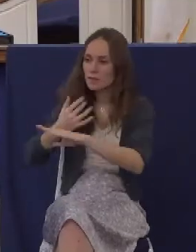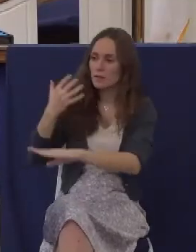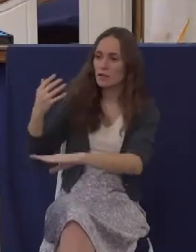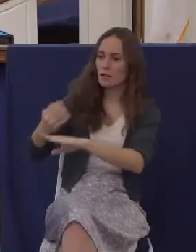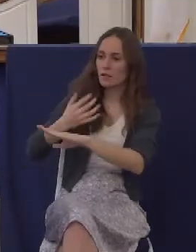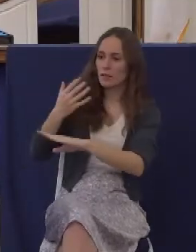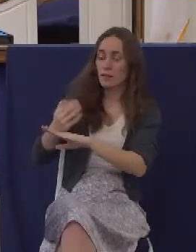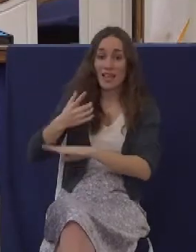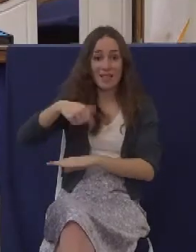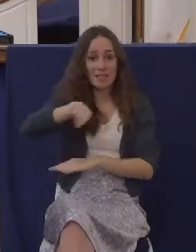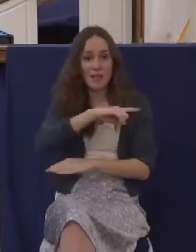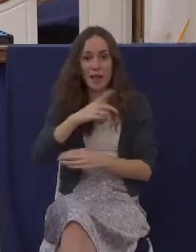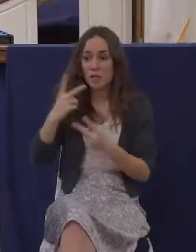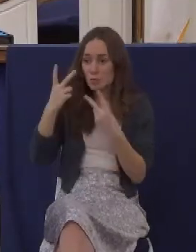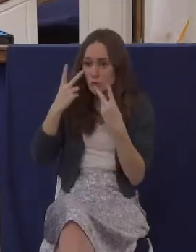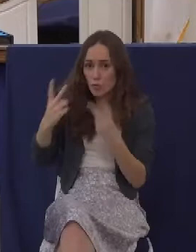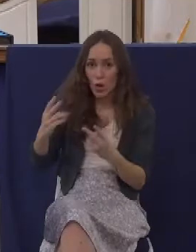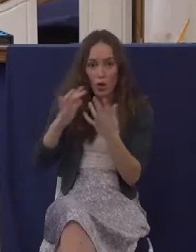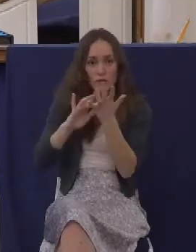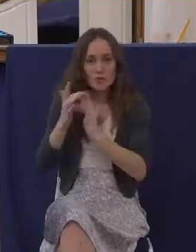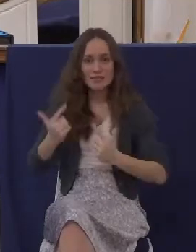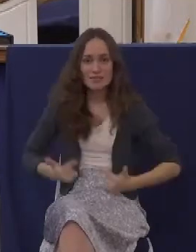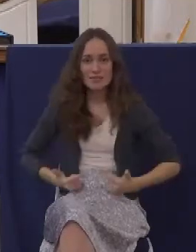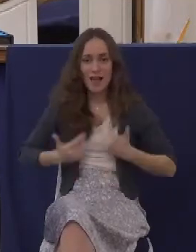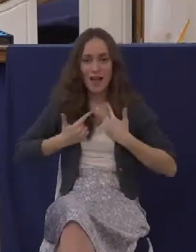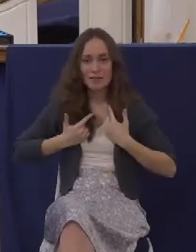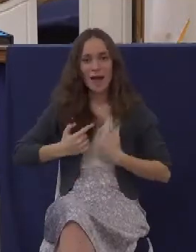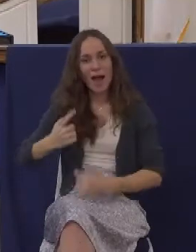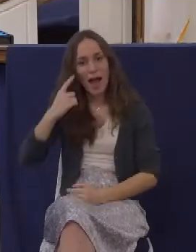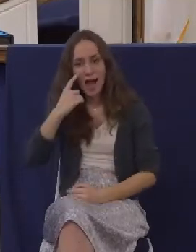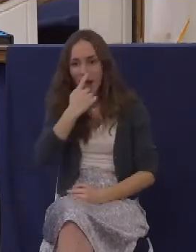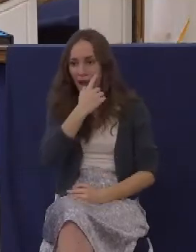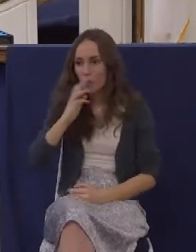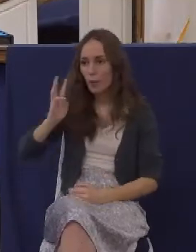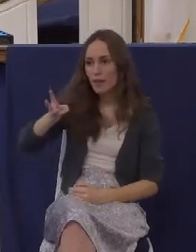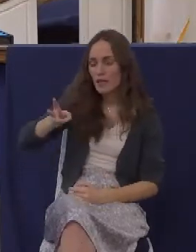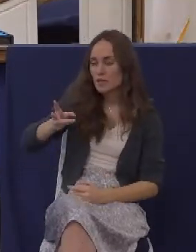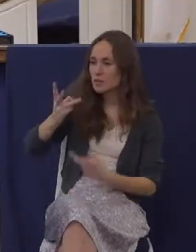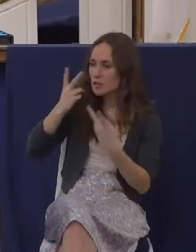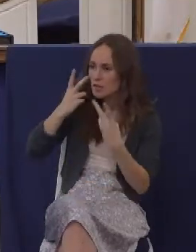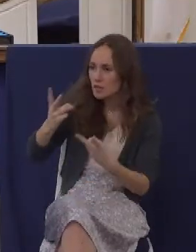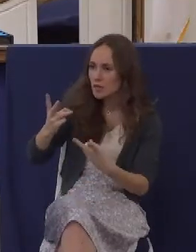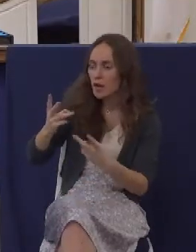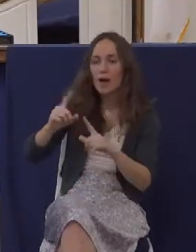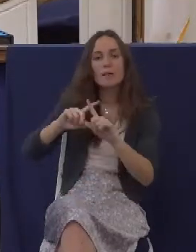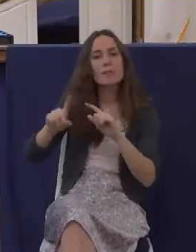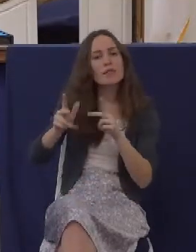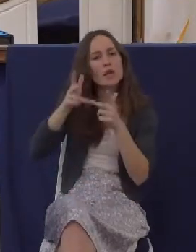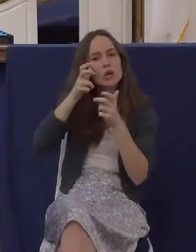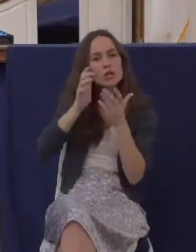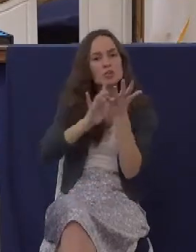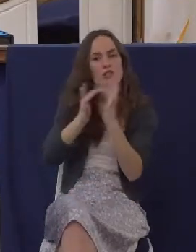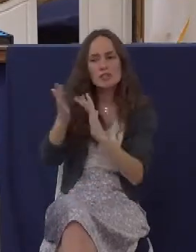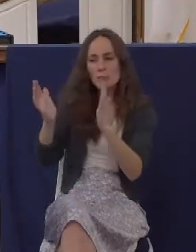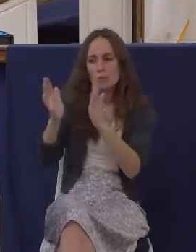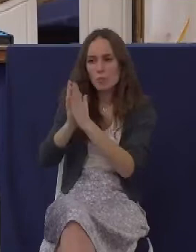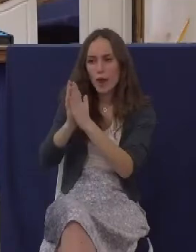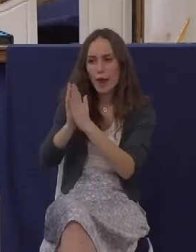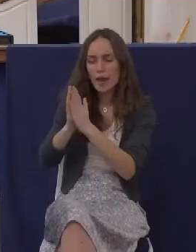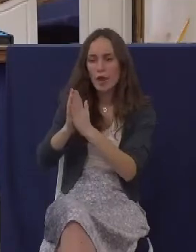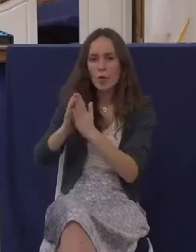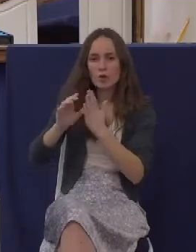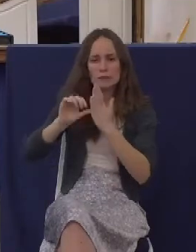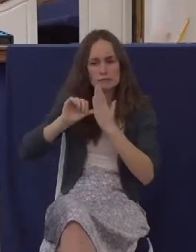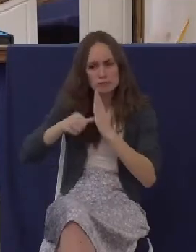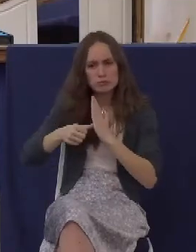were eyewitnesses of him. But when they heard Jesus pray, it left a deep impression on them. They